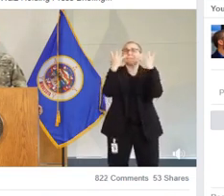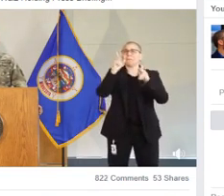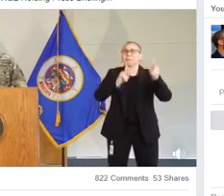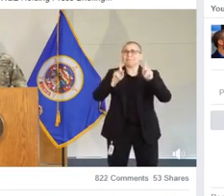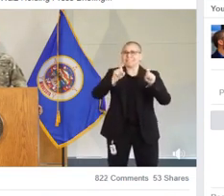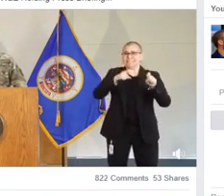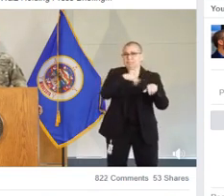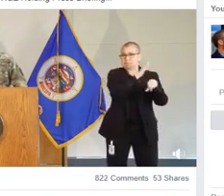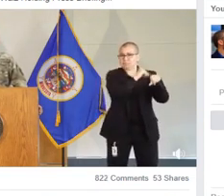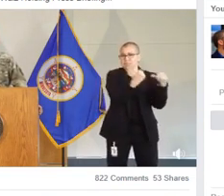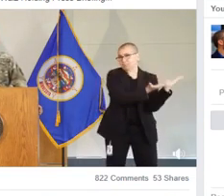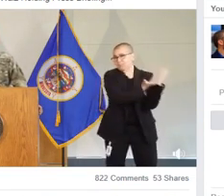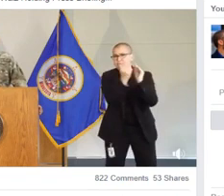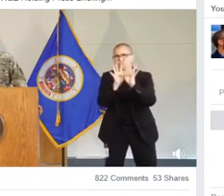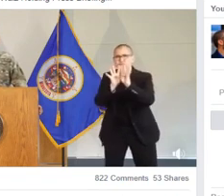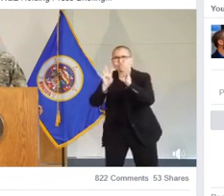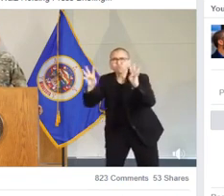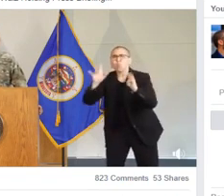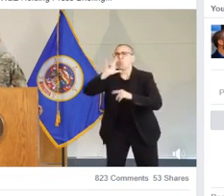the mission.